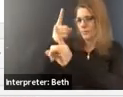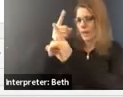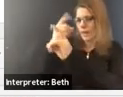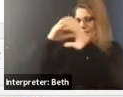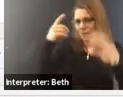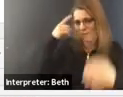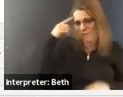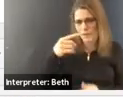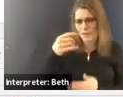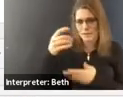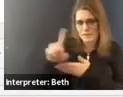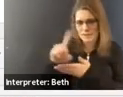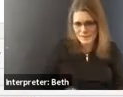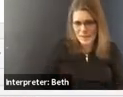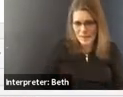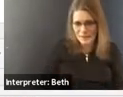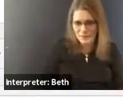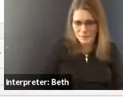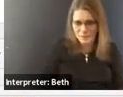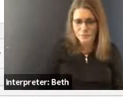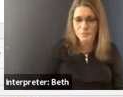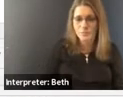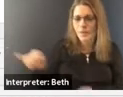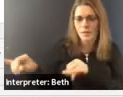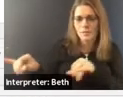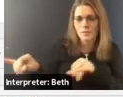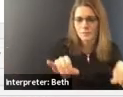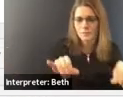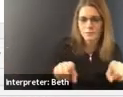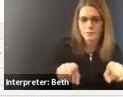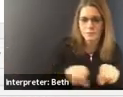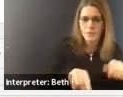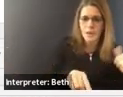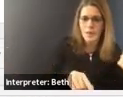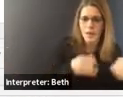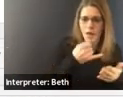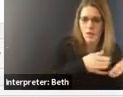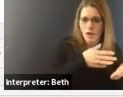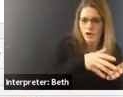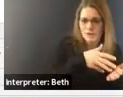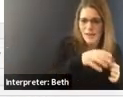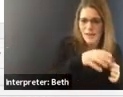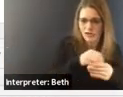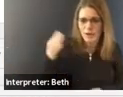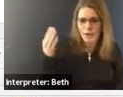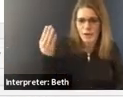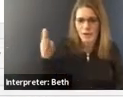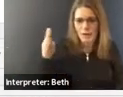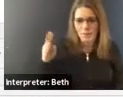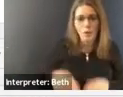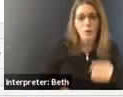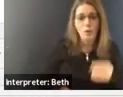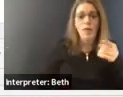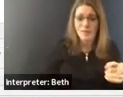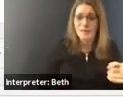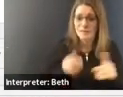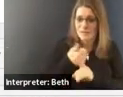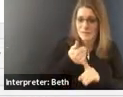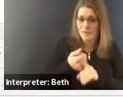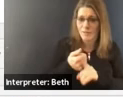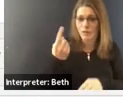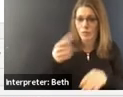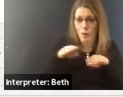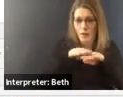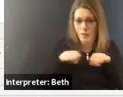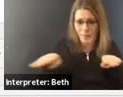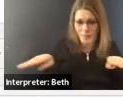And like the other sketch that was in blue, this is one layer. And if I'm